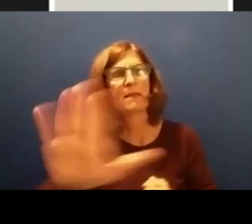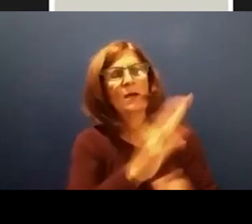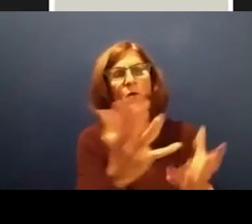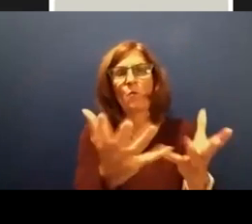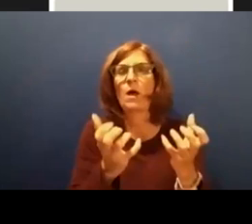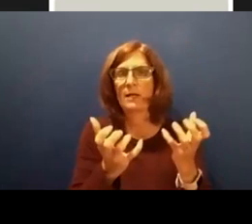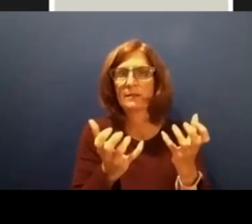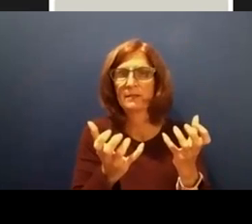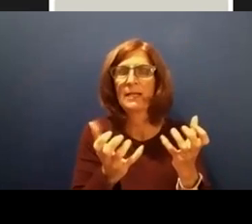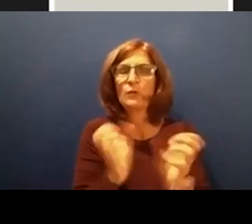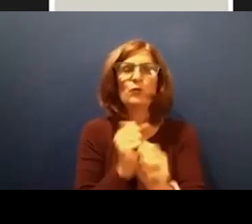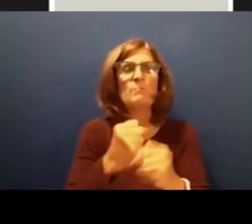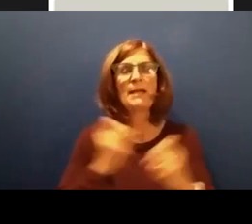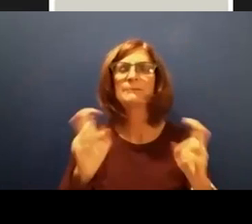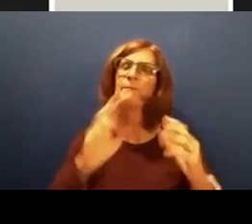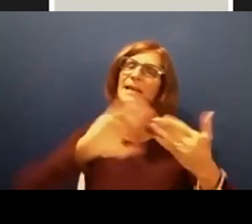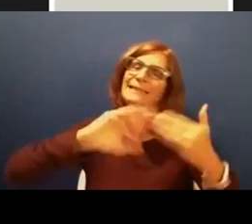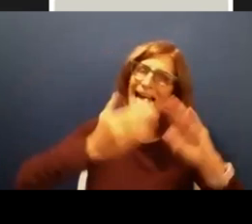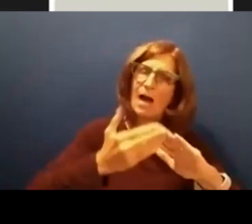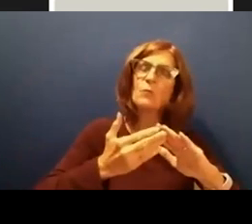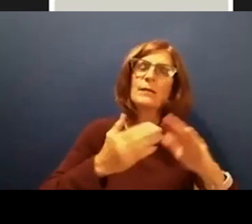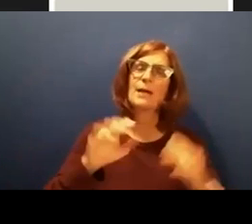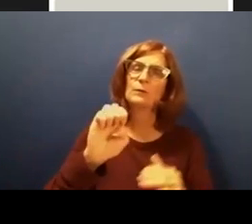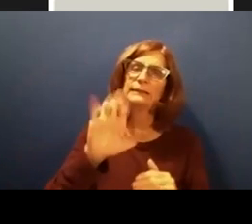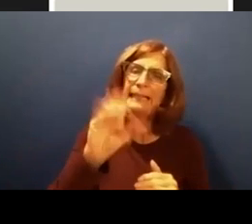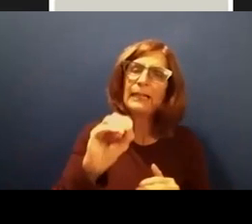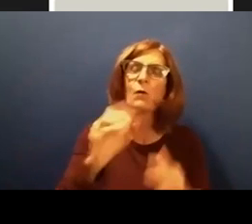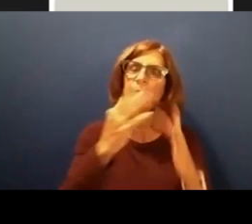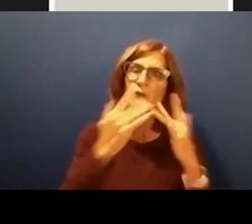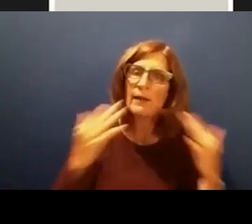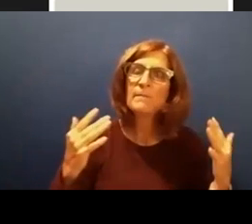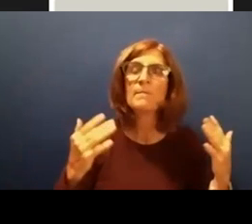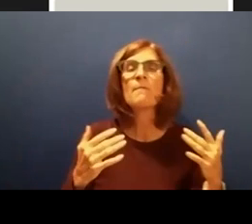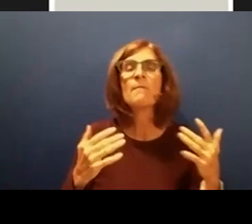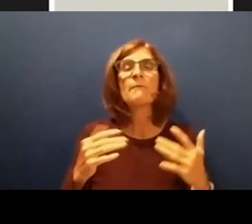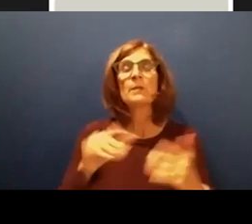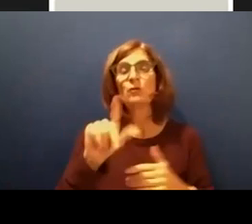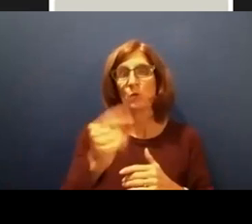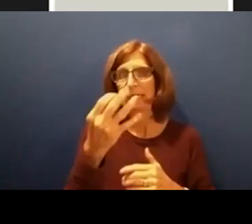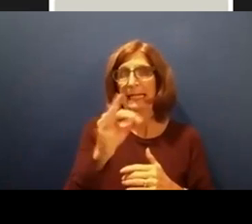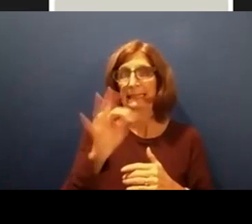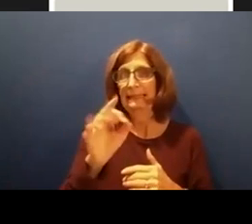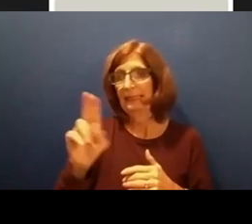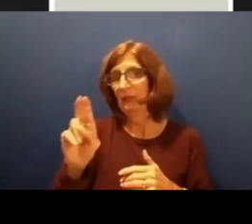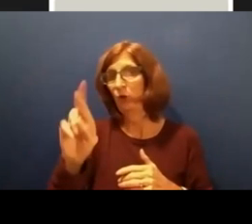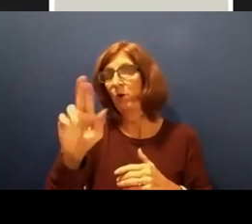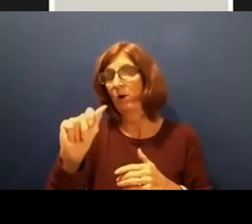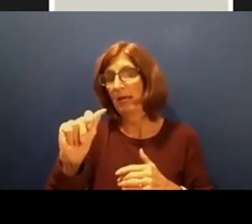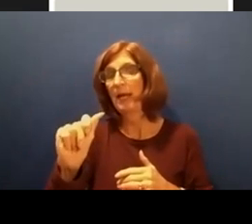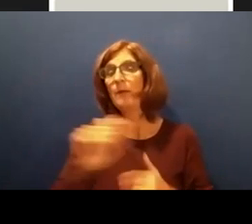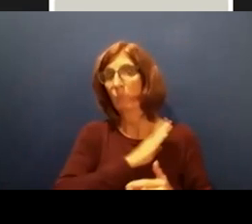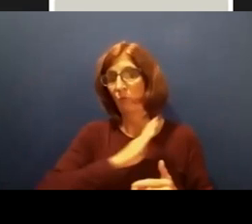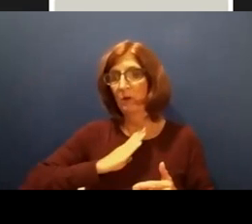Uptown Eco-Innovation District Plan. At the July 2019 URA board meeting, the board